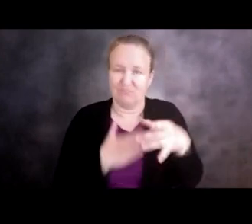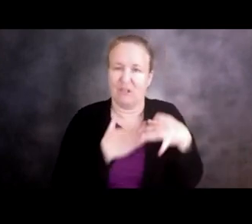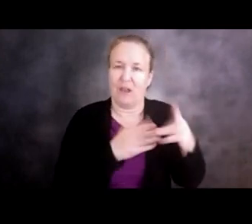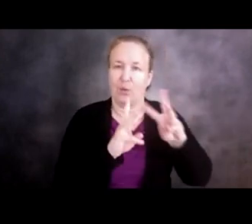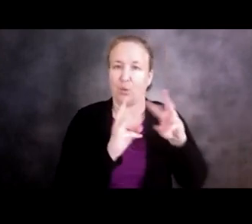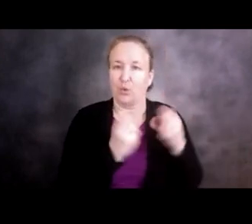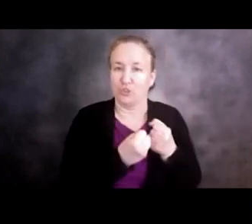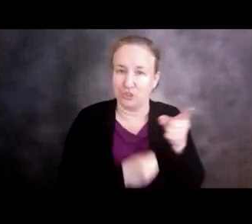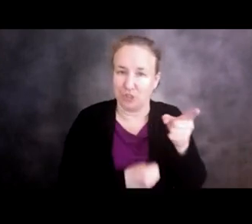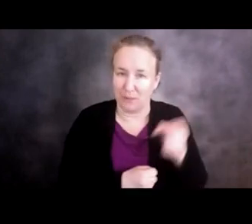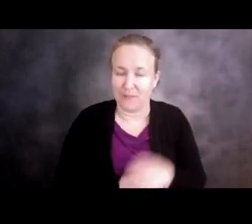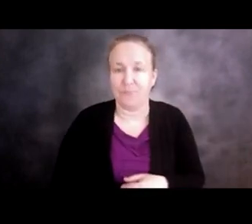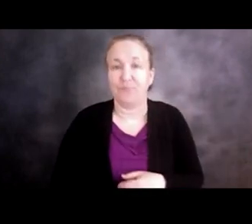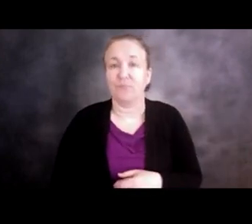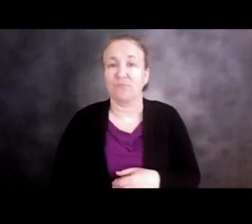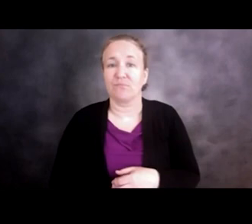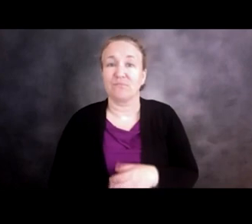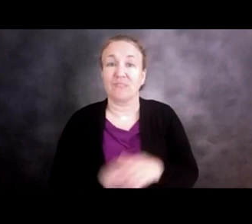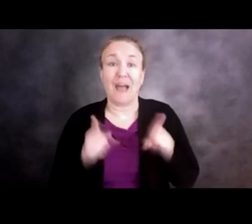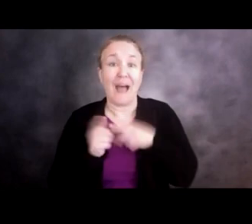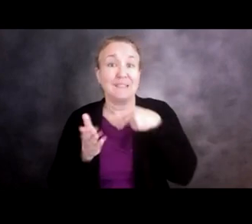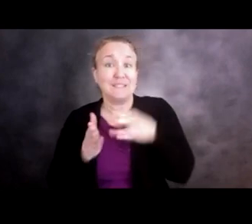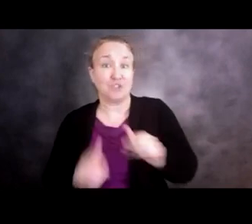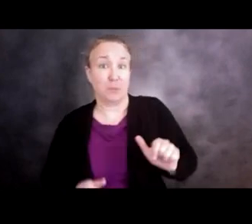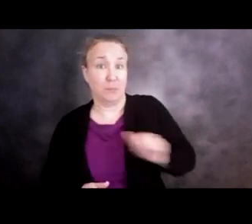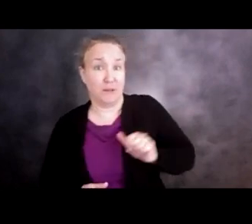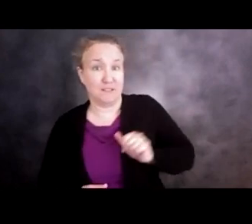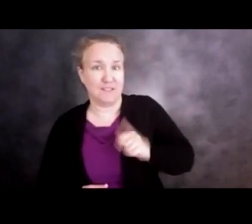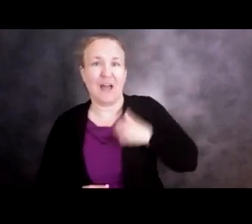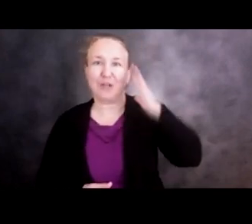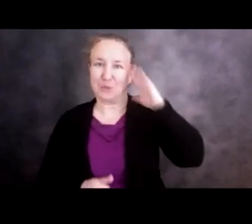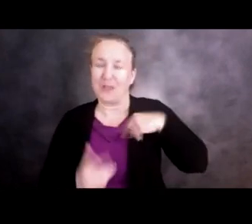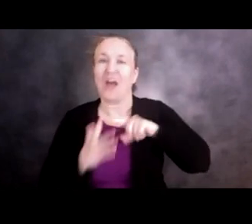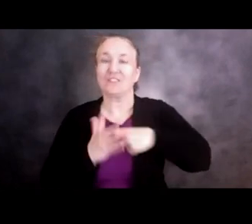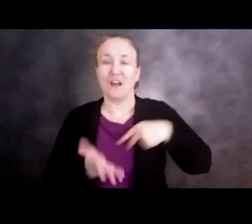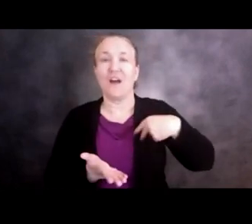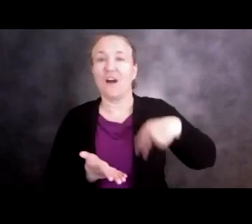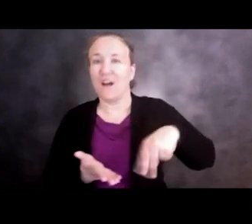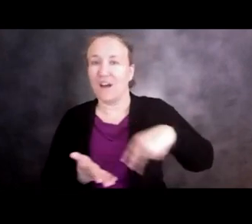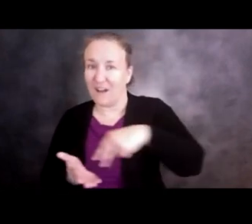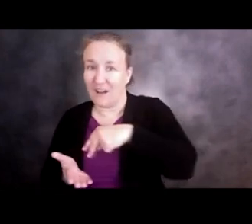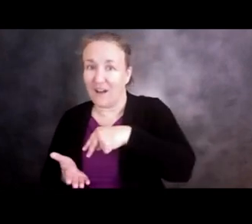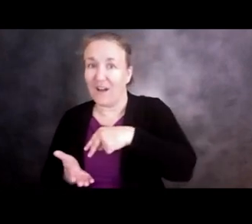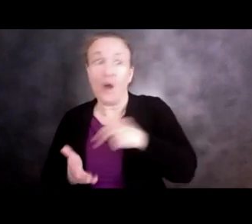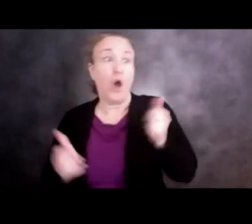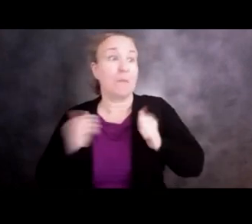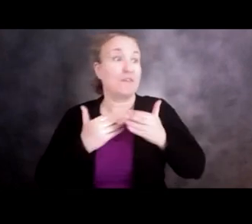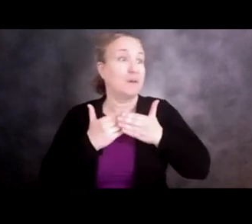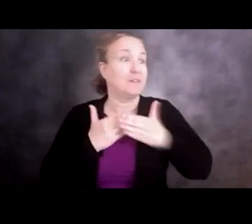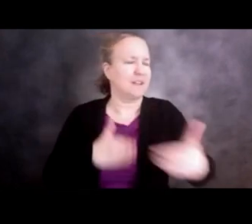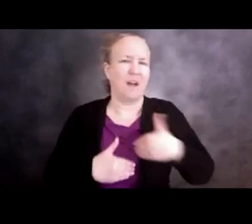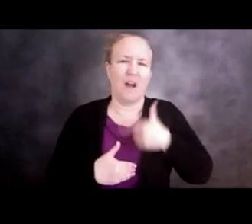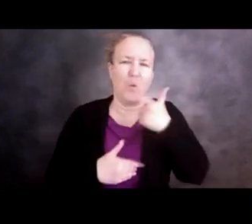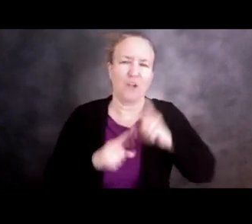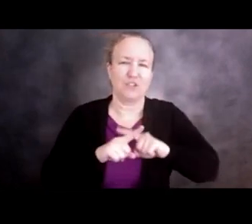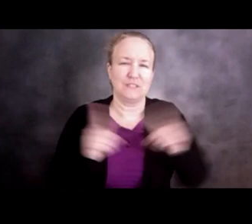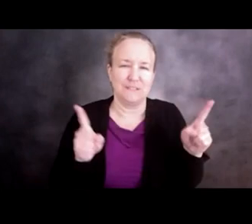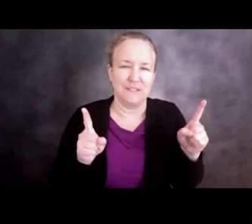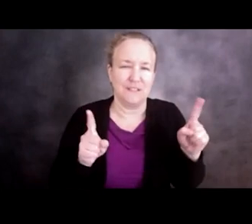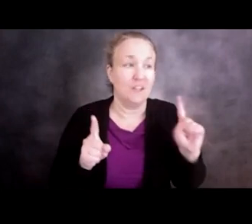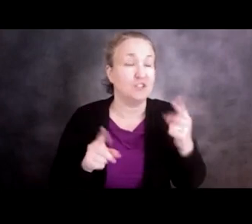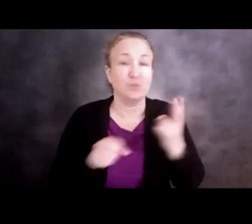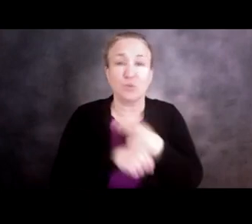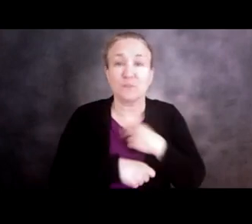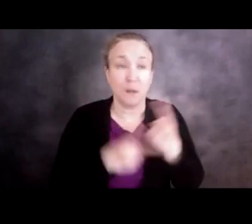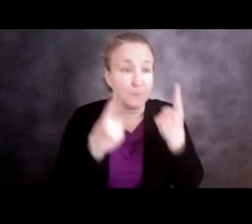workshop. And I know that as a dancer, once I started dancing, I started watching performance very differently. I wasn't just watching with my eyes or with my